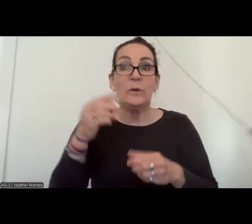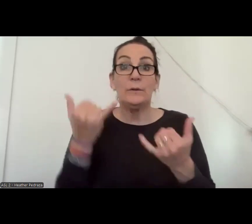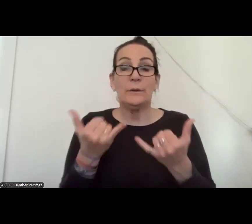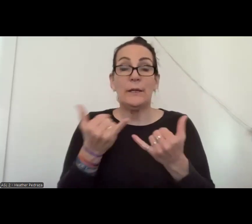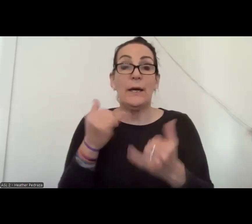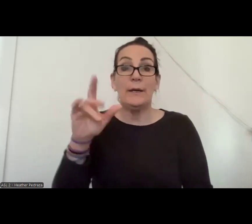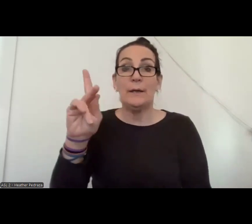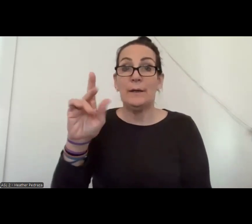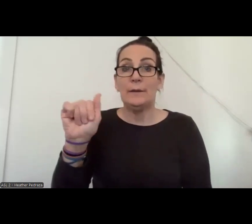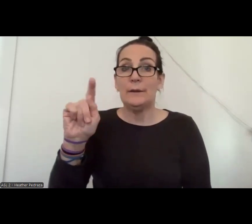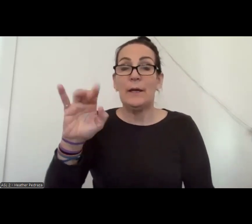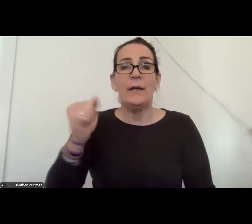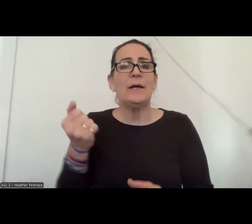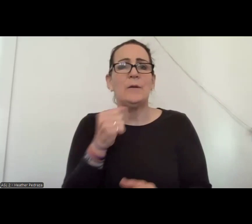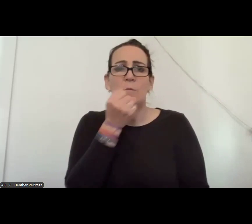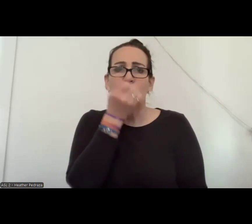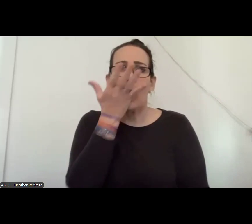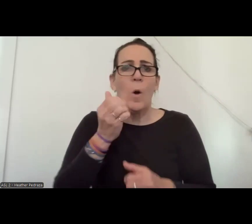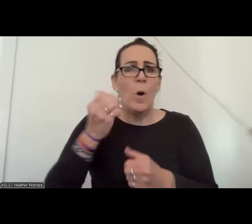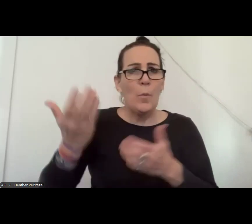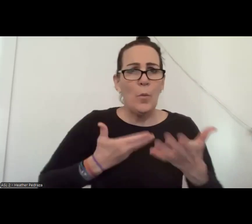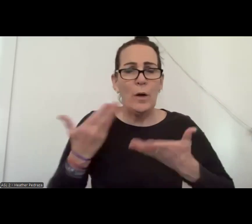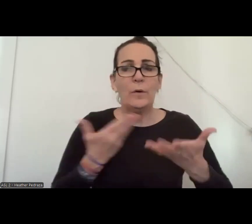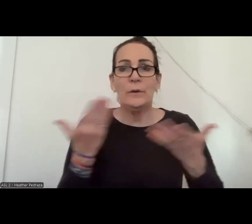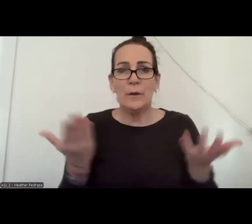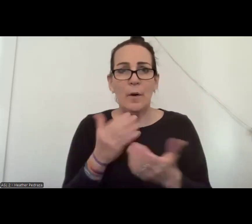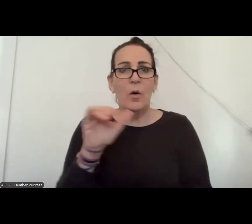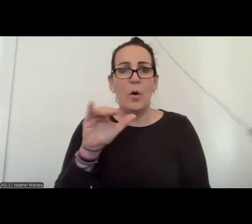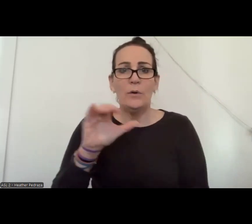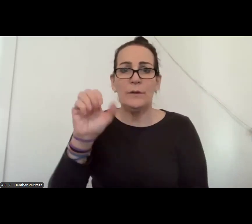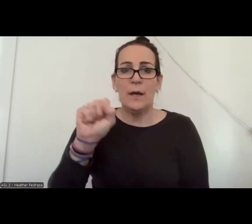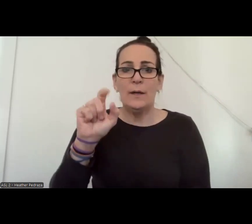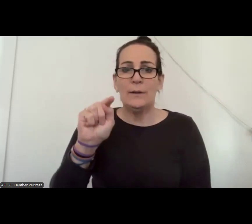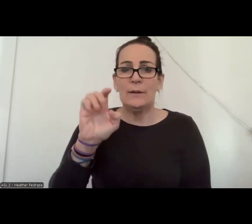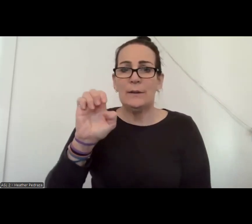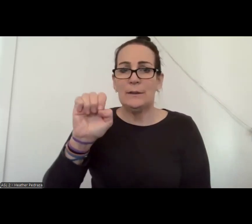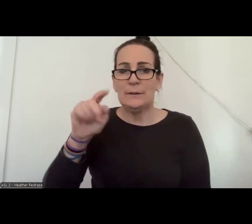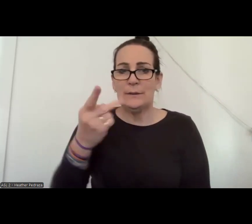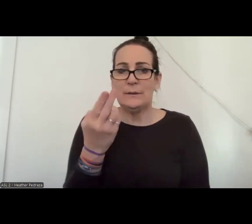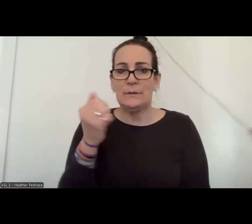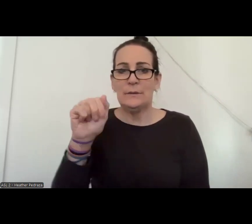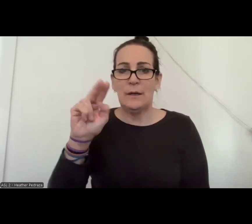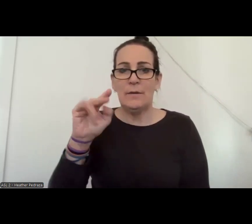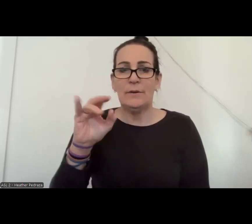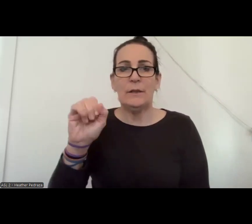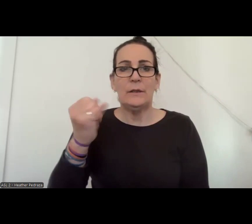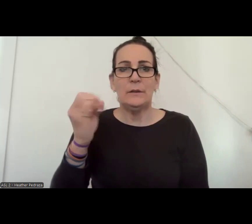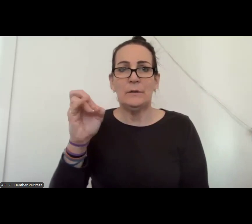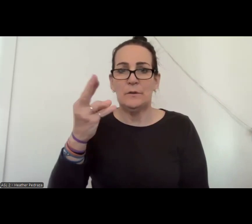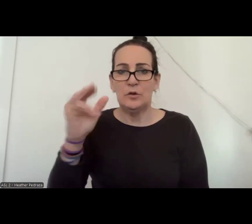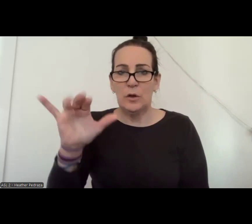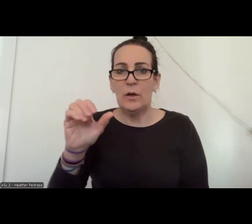Kate, a very warm welcome to you. Also, Stephanie, Jerry, and Janine, welcome to you. We had